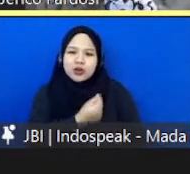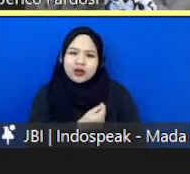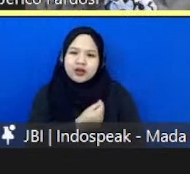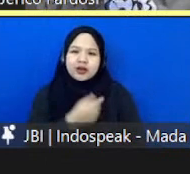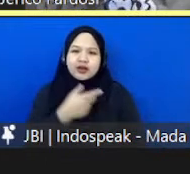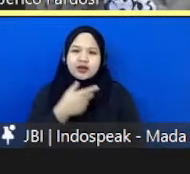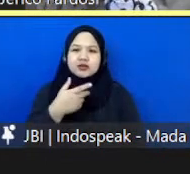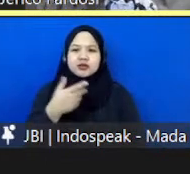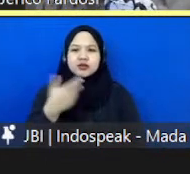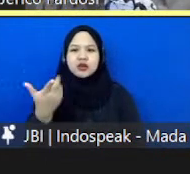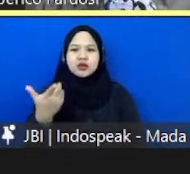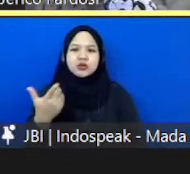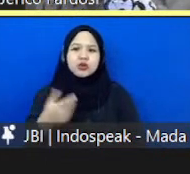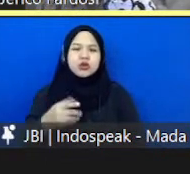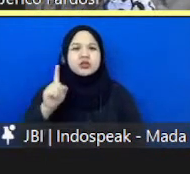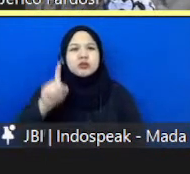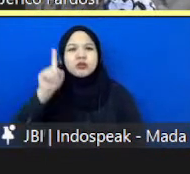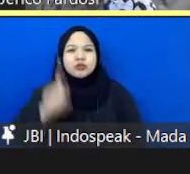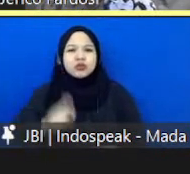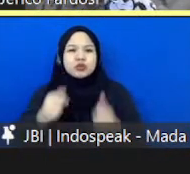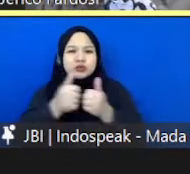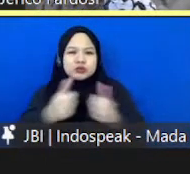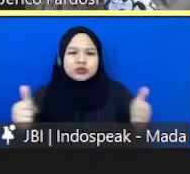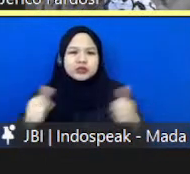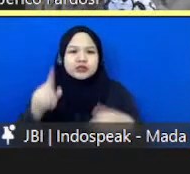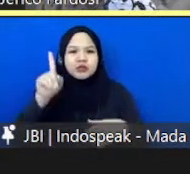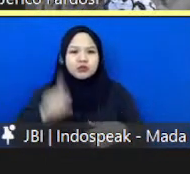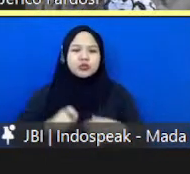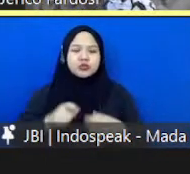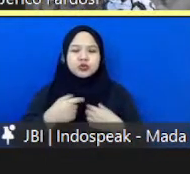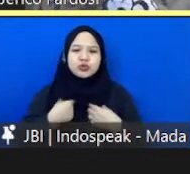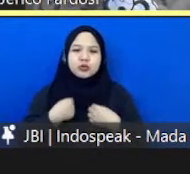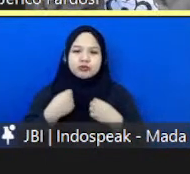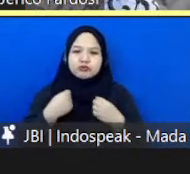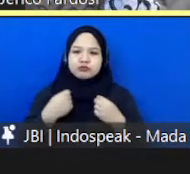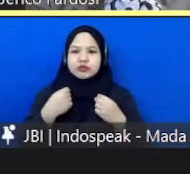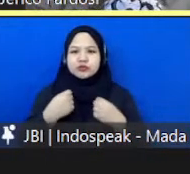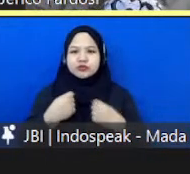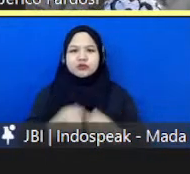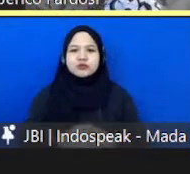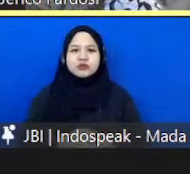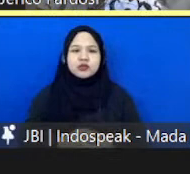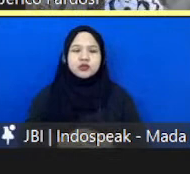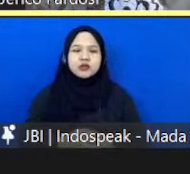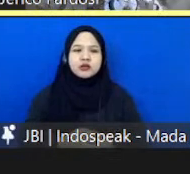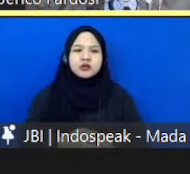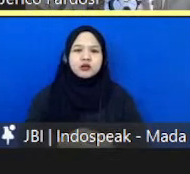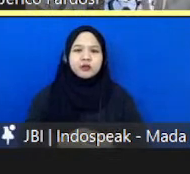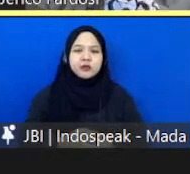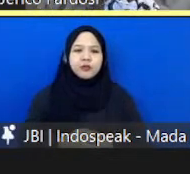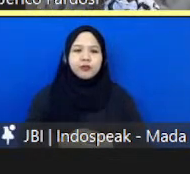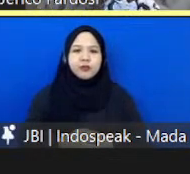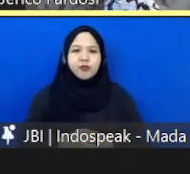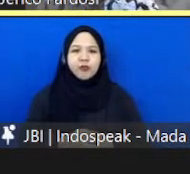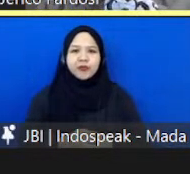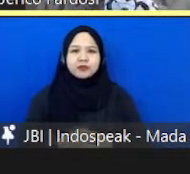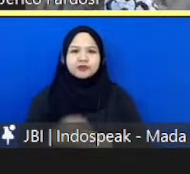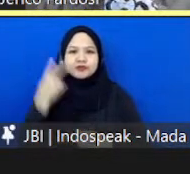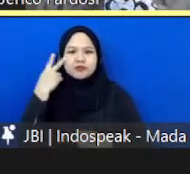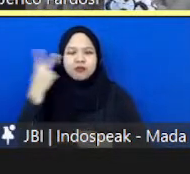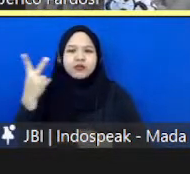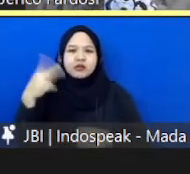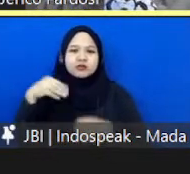new clothes and clean. Next one. So both graphs highlight the strong